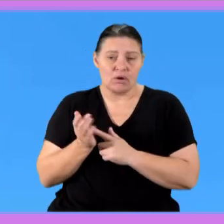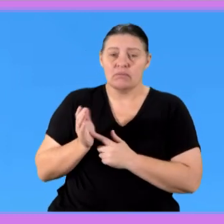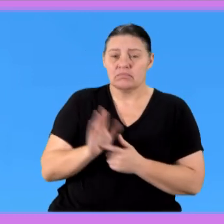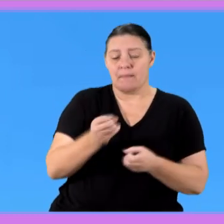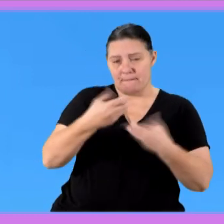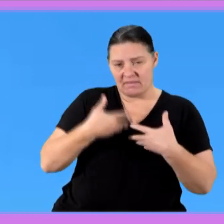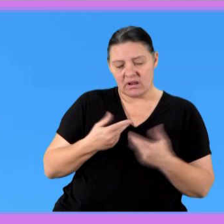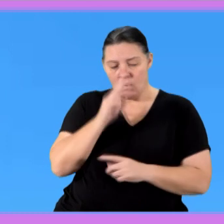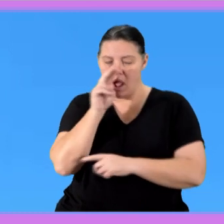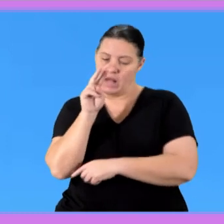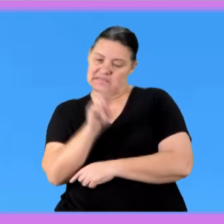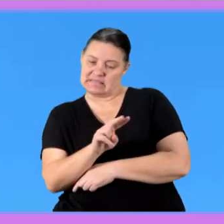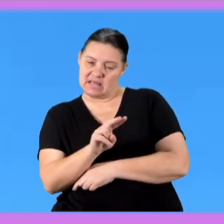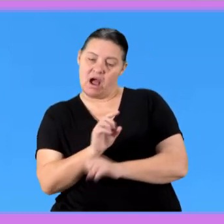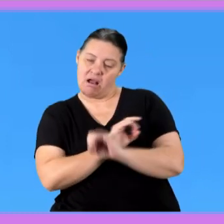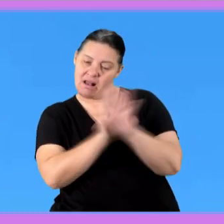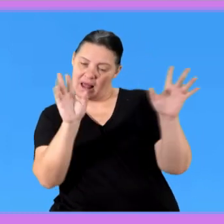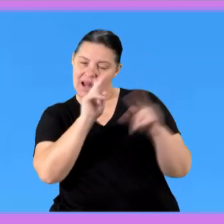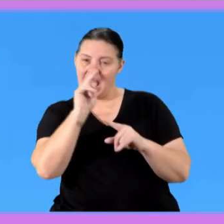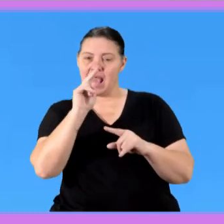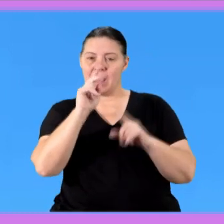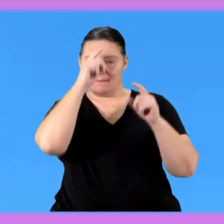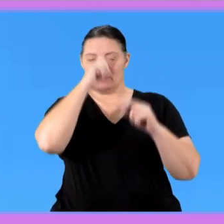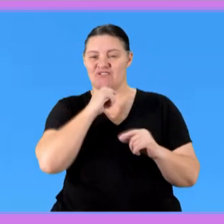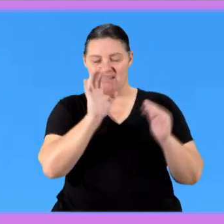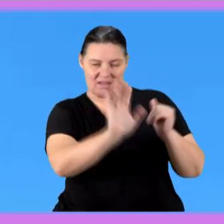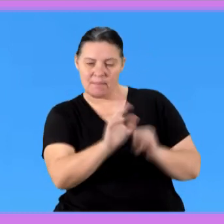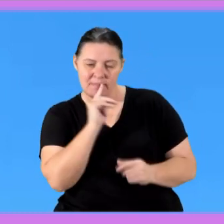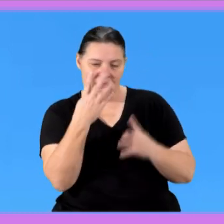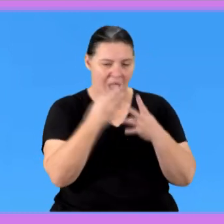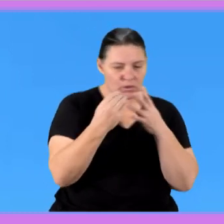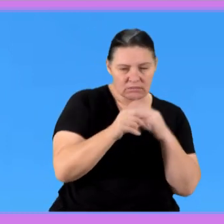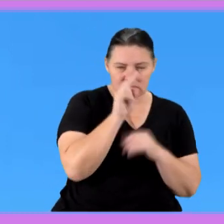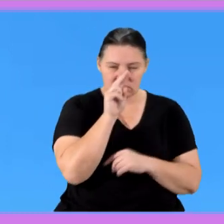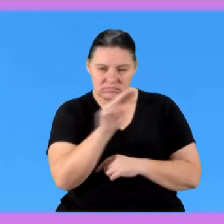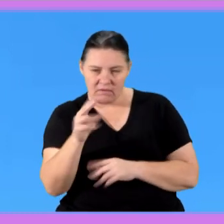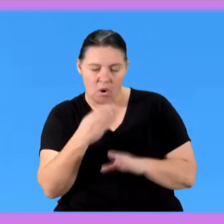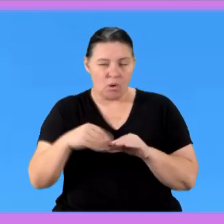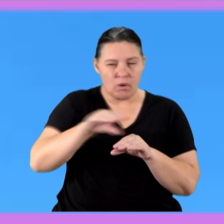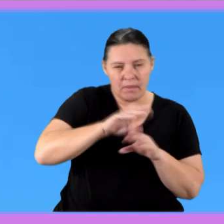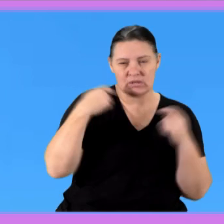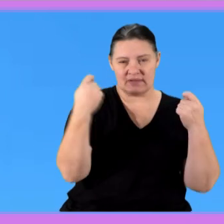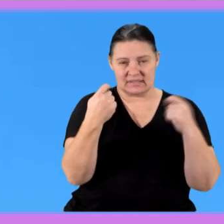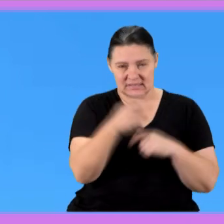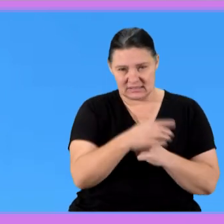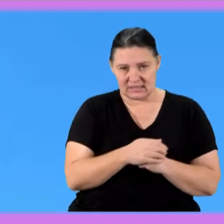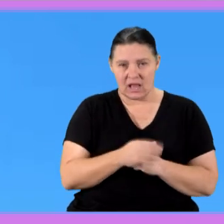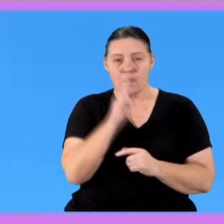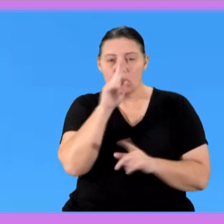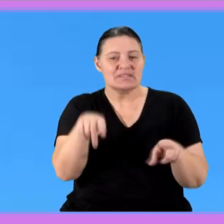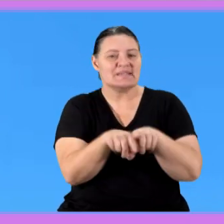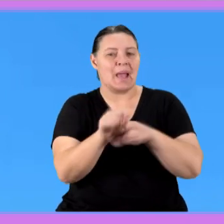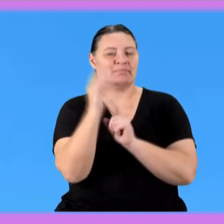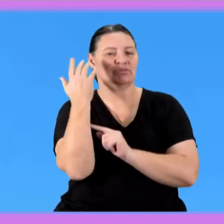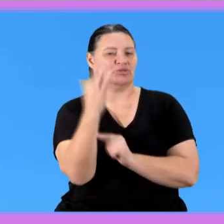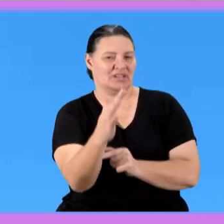a tree diagram provides us with a way to visually represent all the possible outcomes of compound